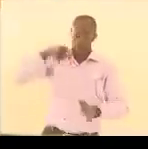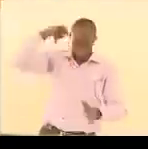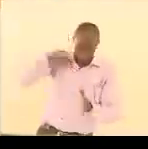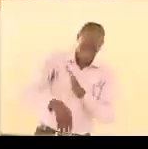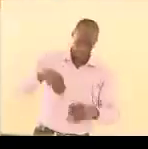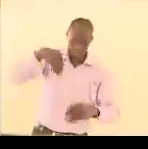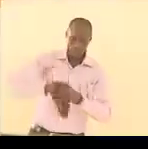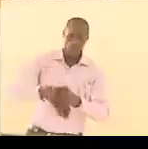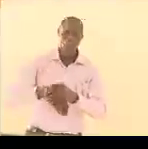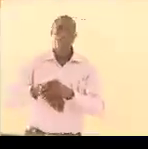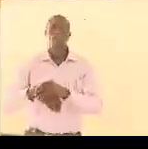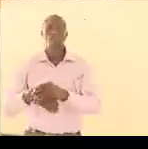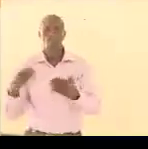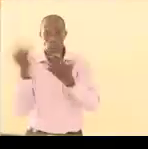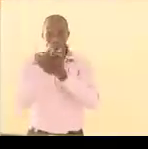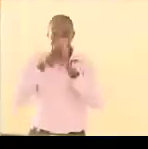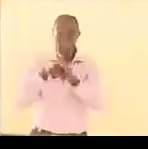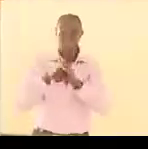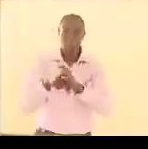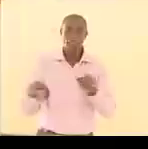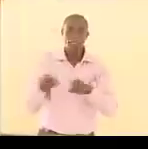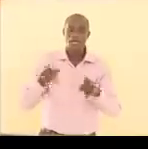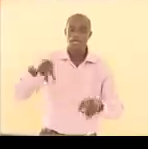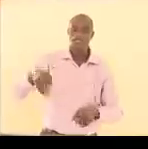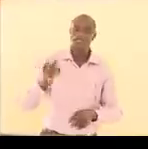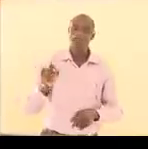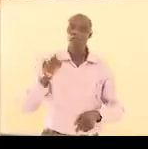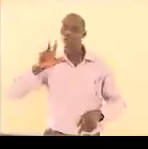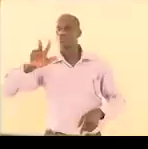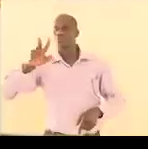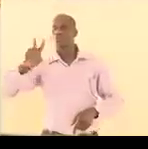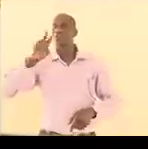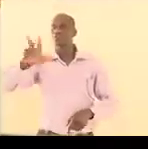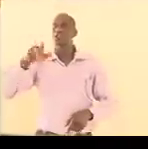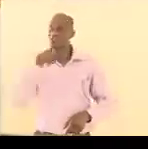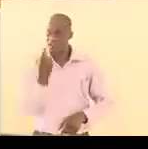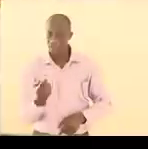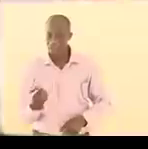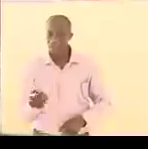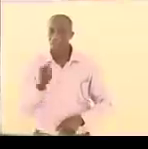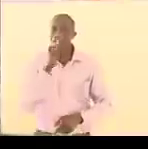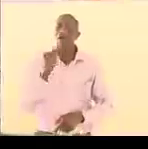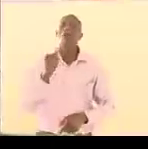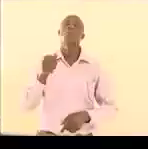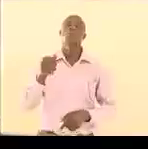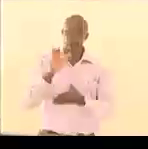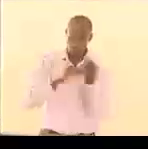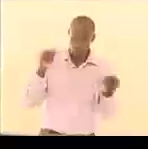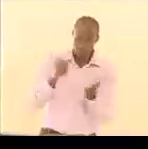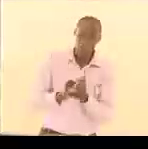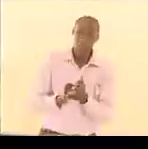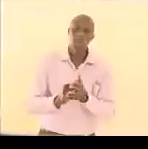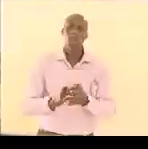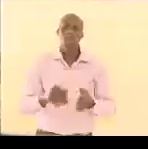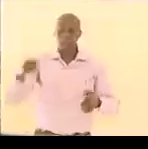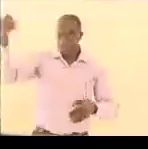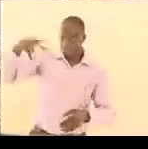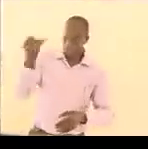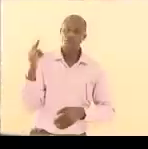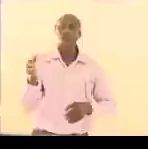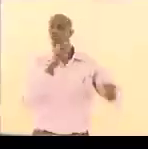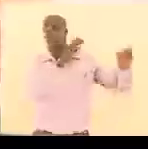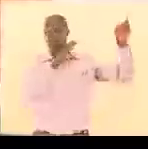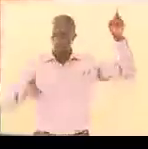in the valley of darkness, as Psalm 23 says, but I am convinced that the light of Christ will outshine all